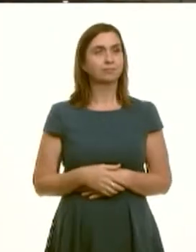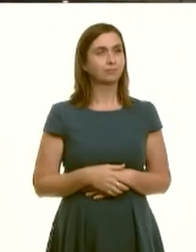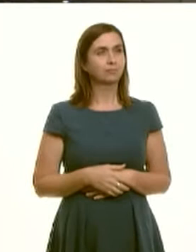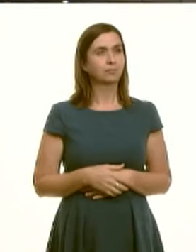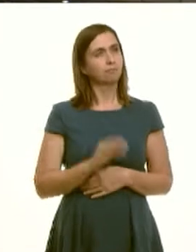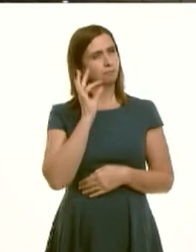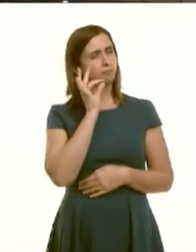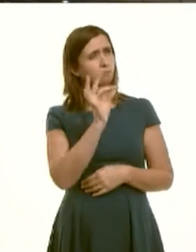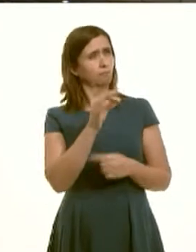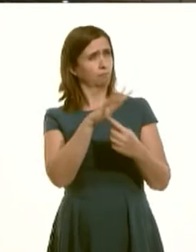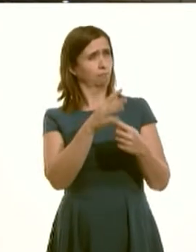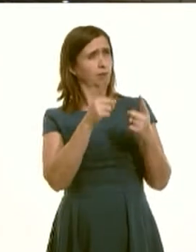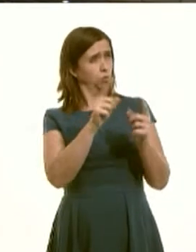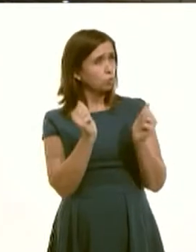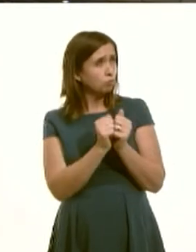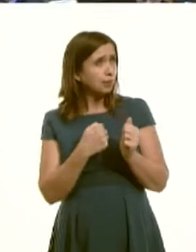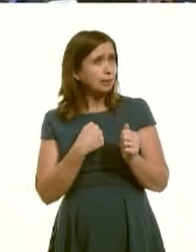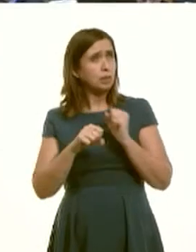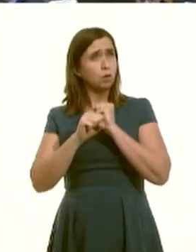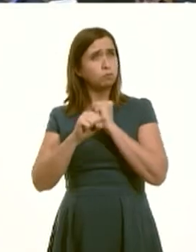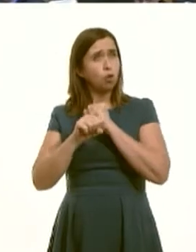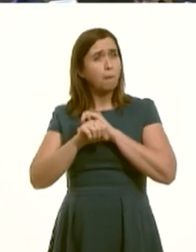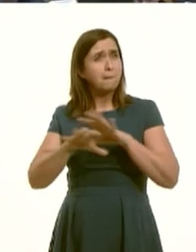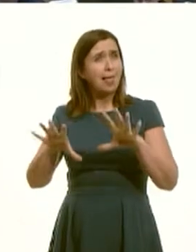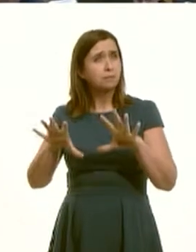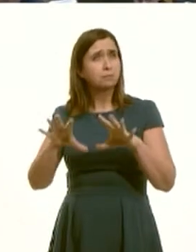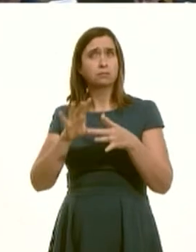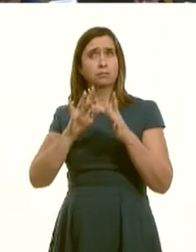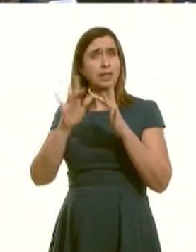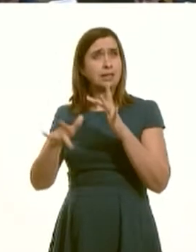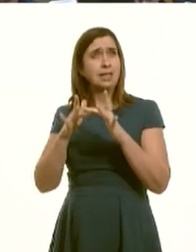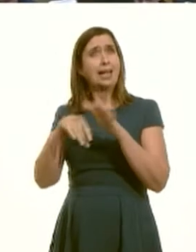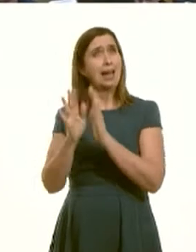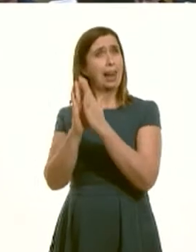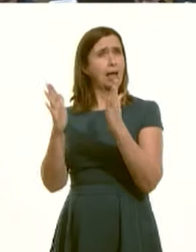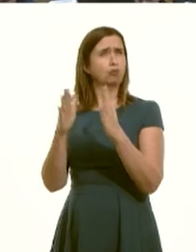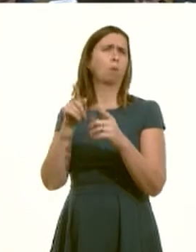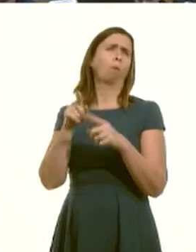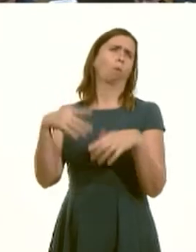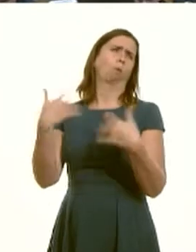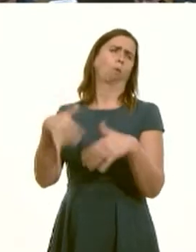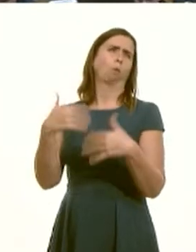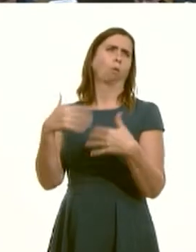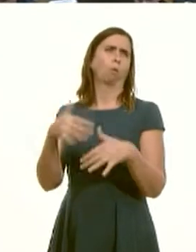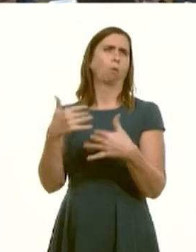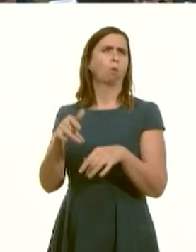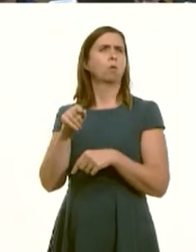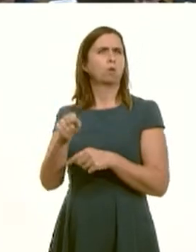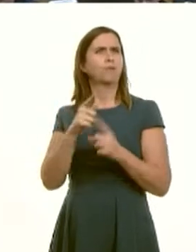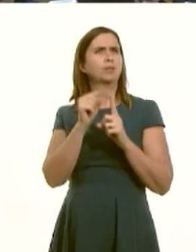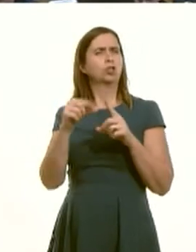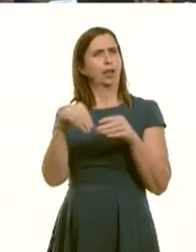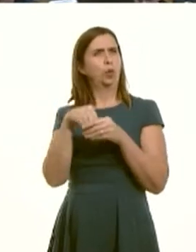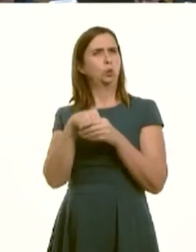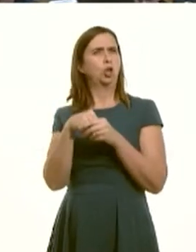the First Minister agree with me that the provision of broadband connections to the internet within libraries is a major contribution to digital inclusion? Yes,